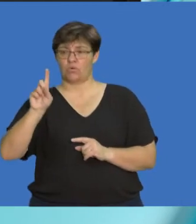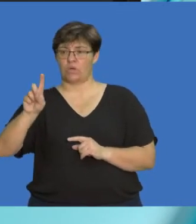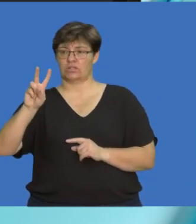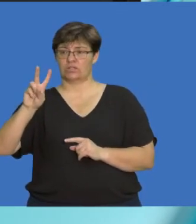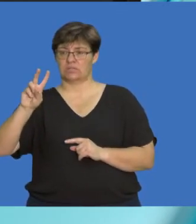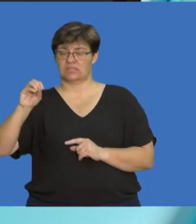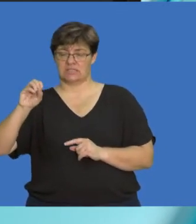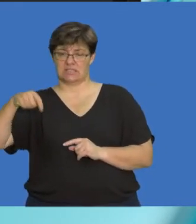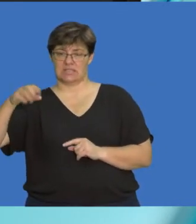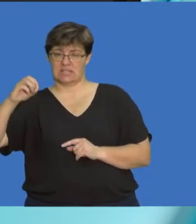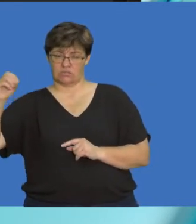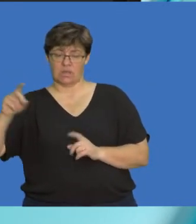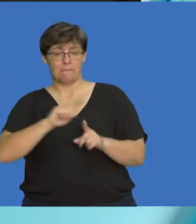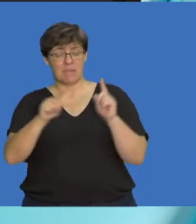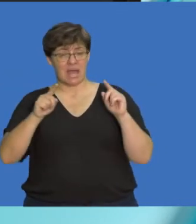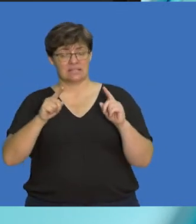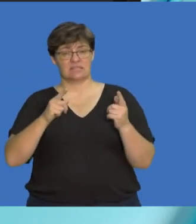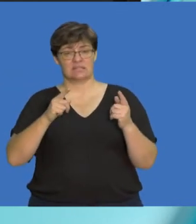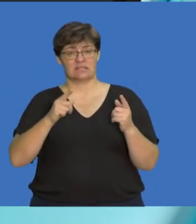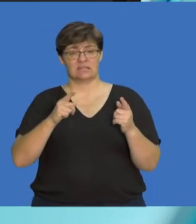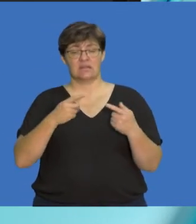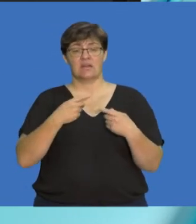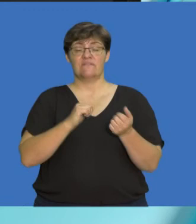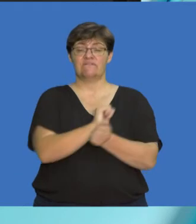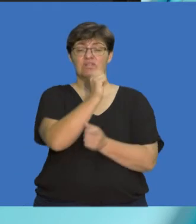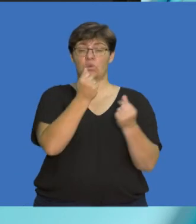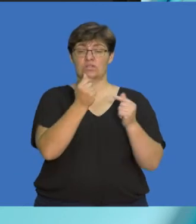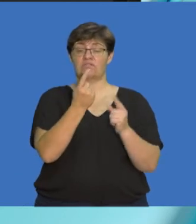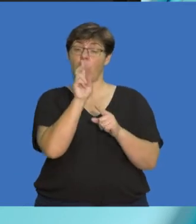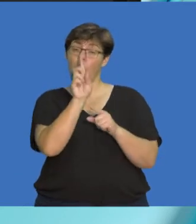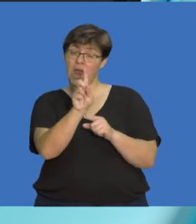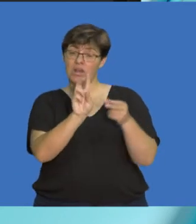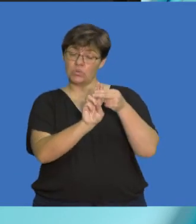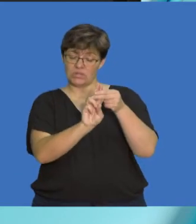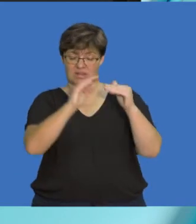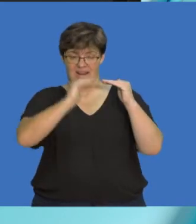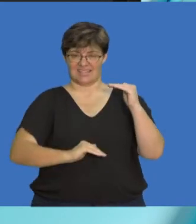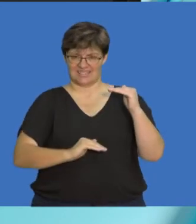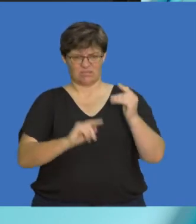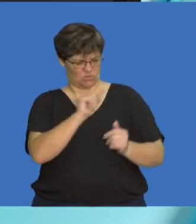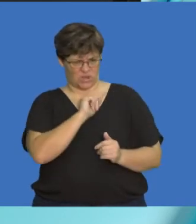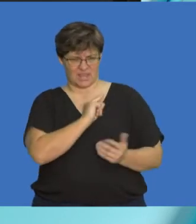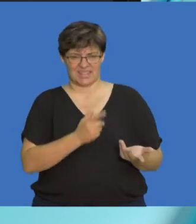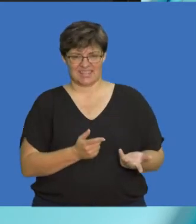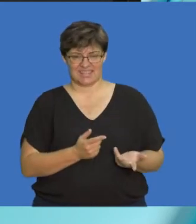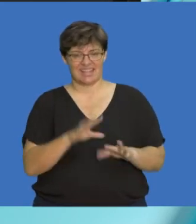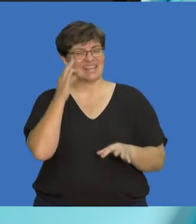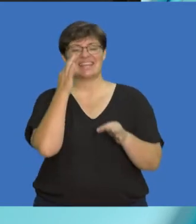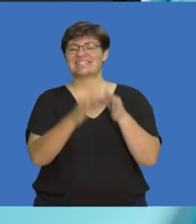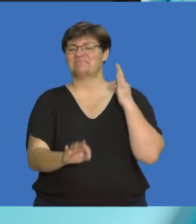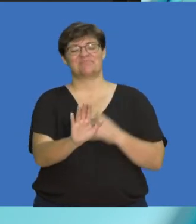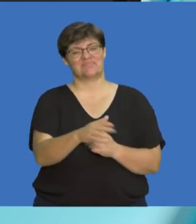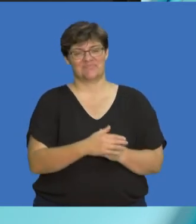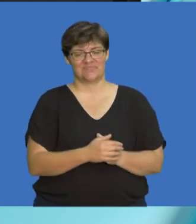actual decrease in your fixed cost per unit. Why is that? Very simple, guys. It